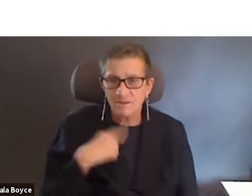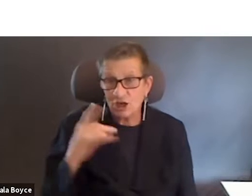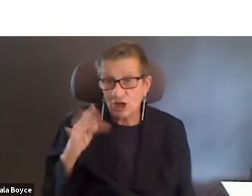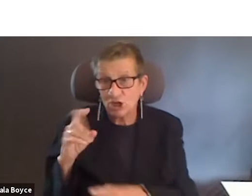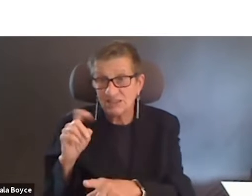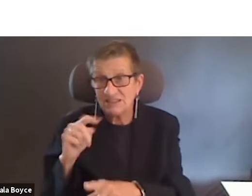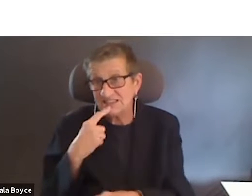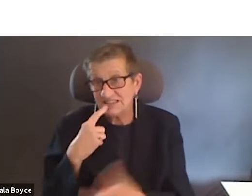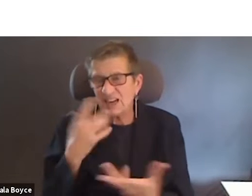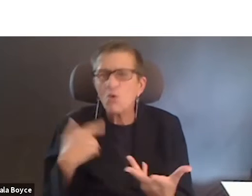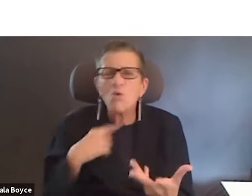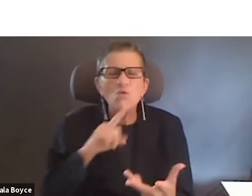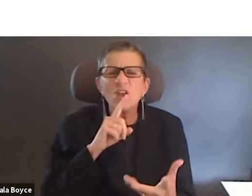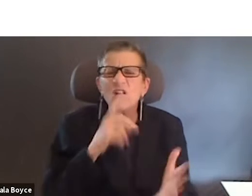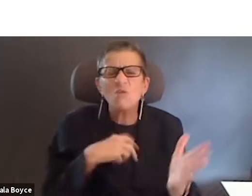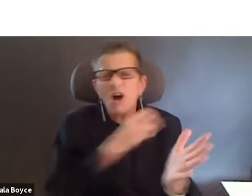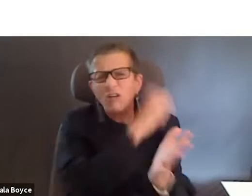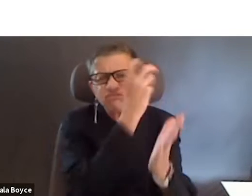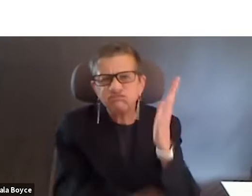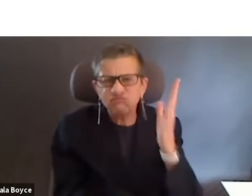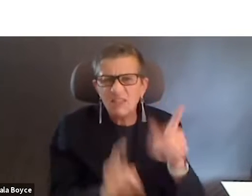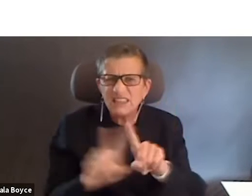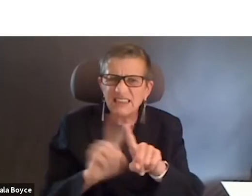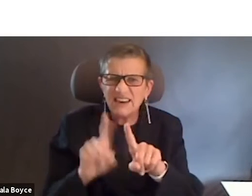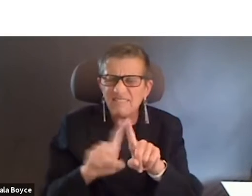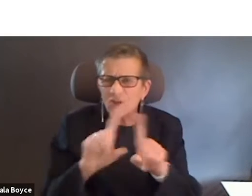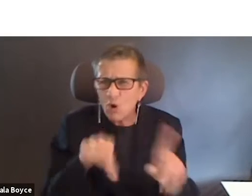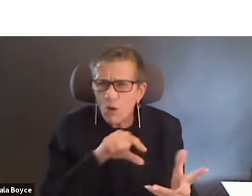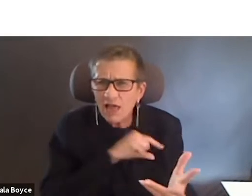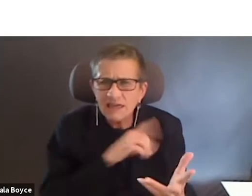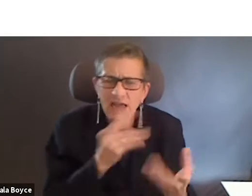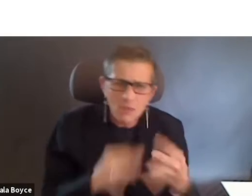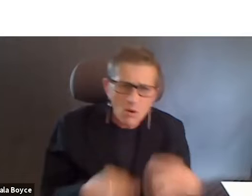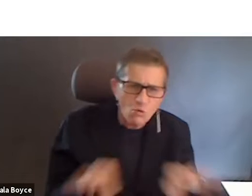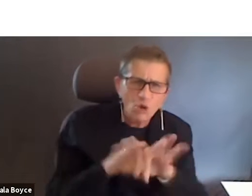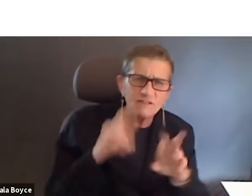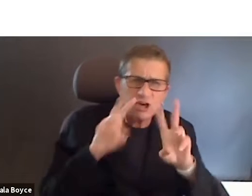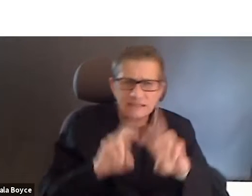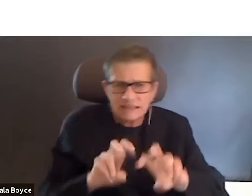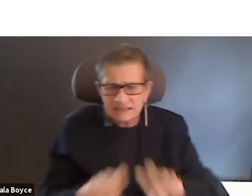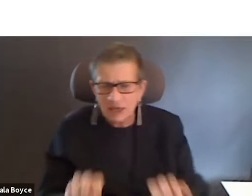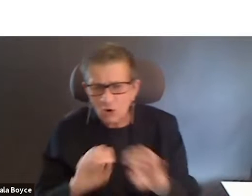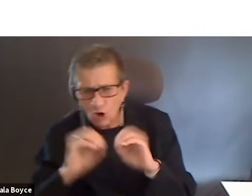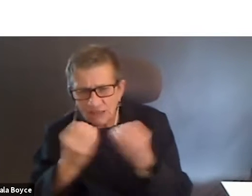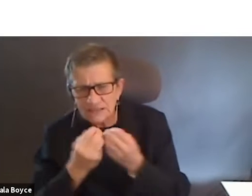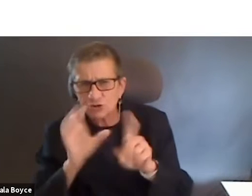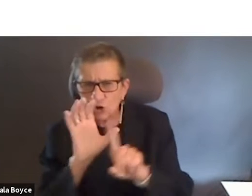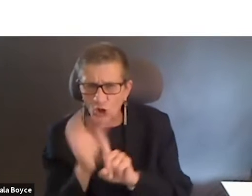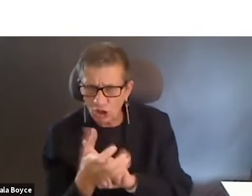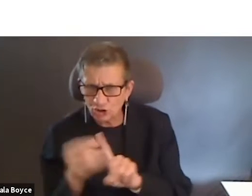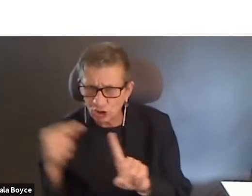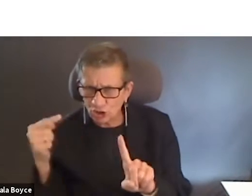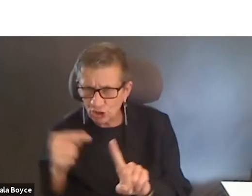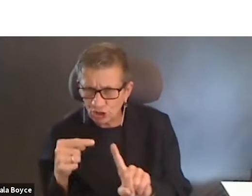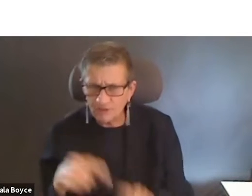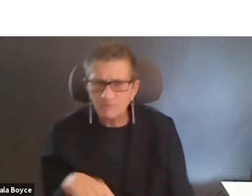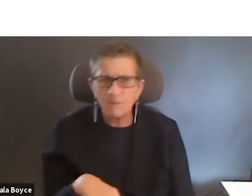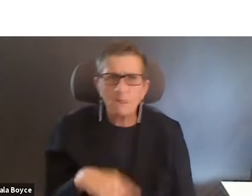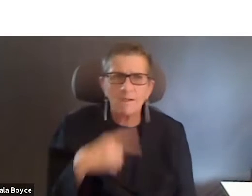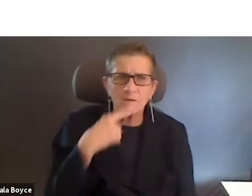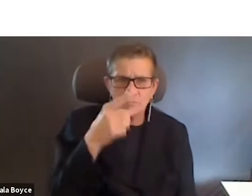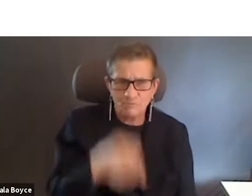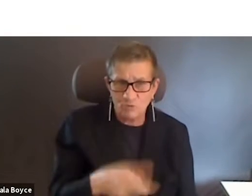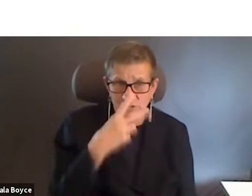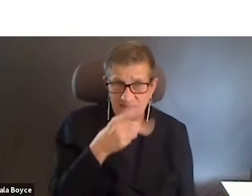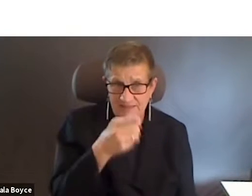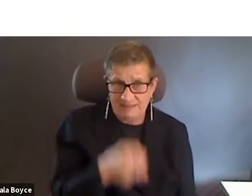really just kind of diving into the different qualities and importance of assessing organizational culture. So these items that you all see in